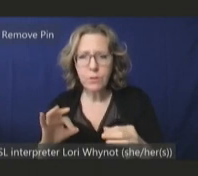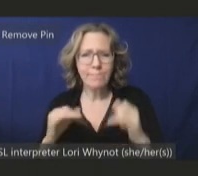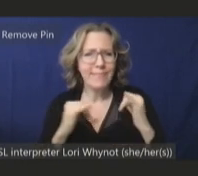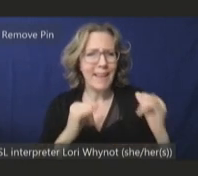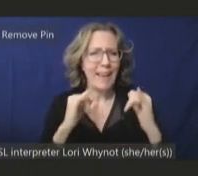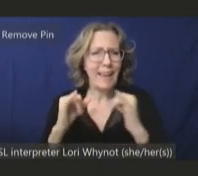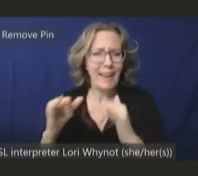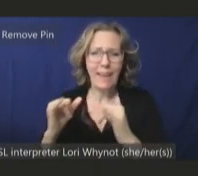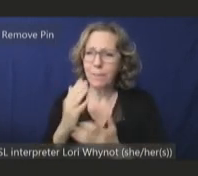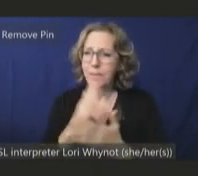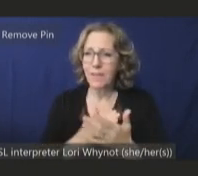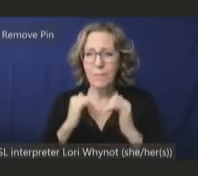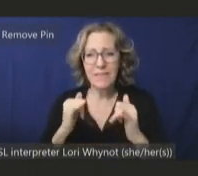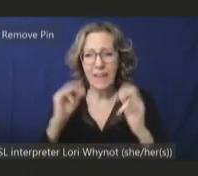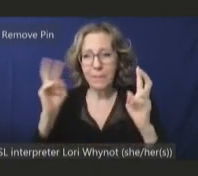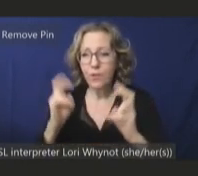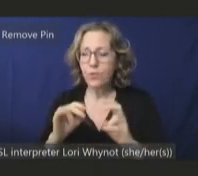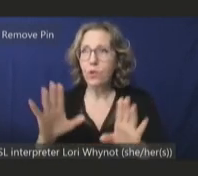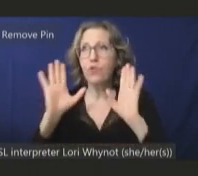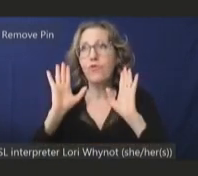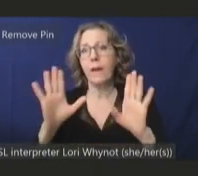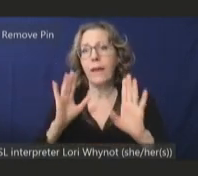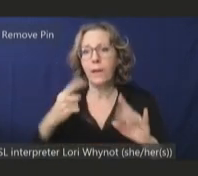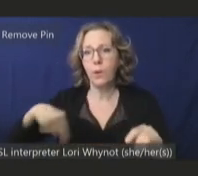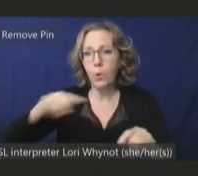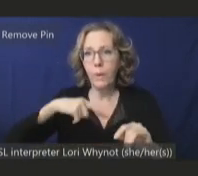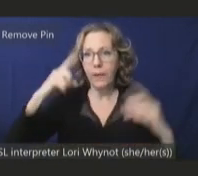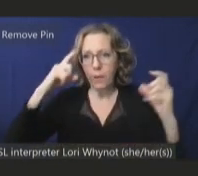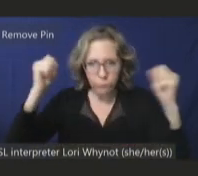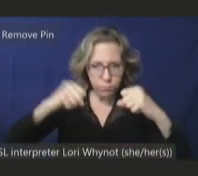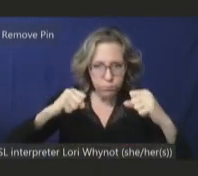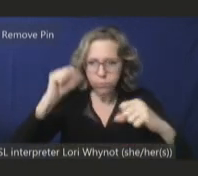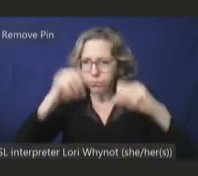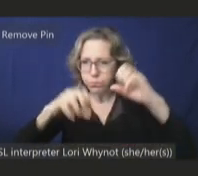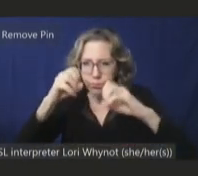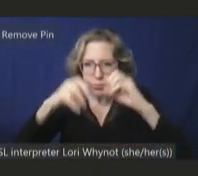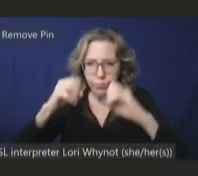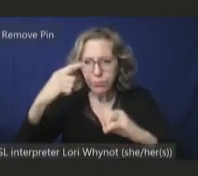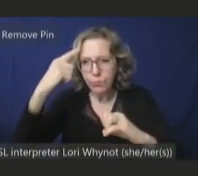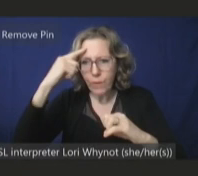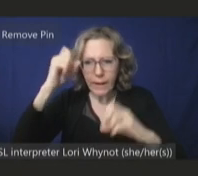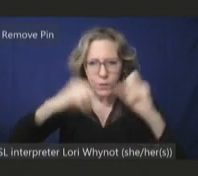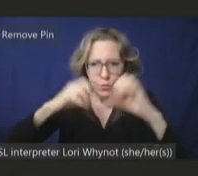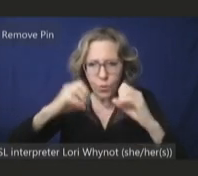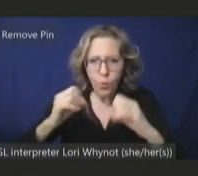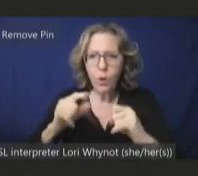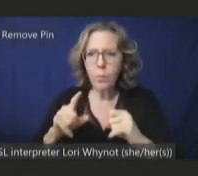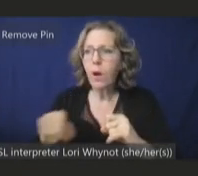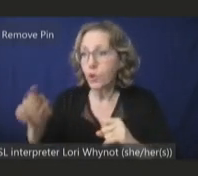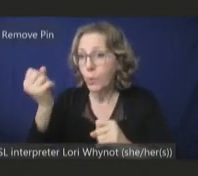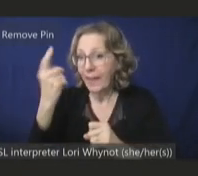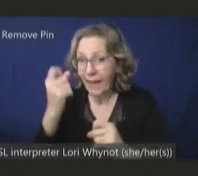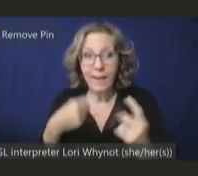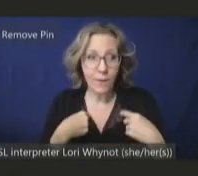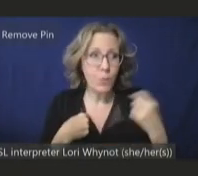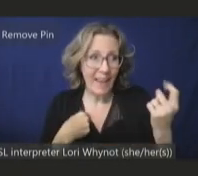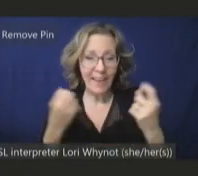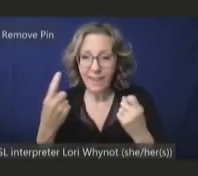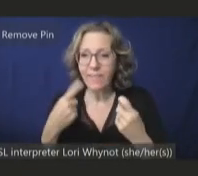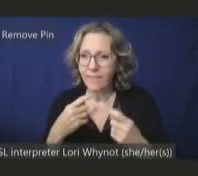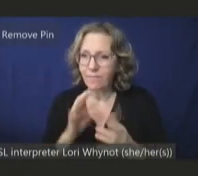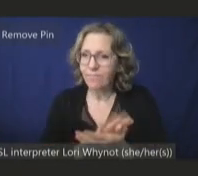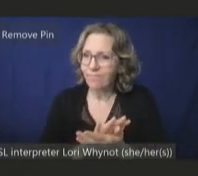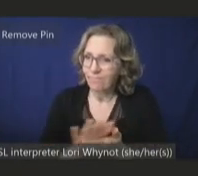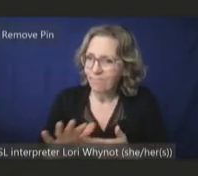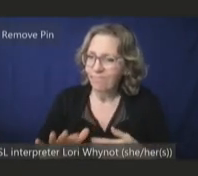that it's great to really brainstorm and talk to people who get it, who understand the issues, but also understand what it's like to navigate local